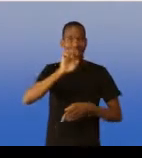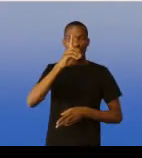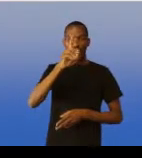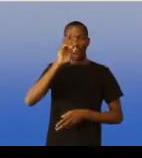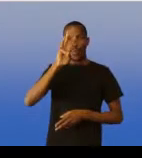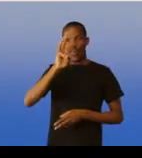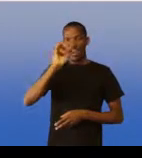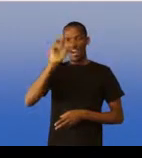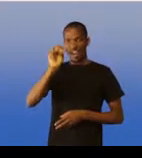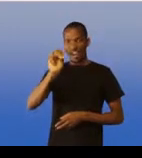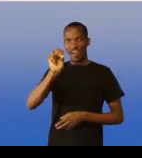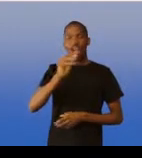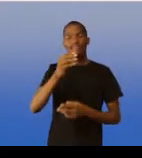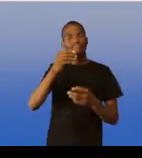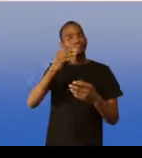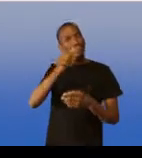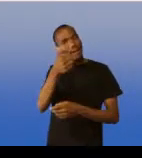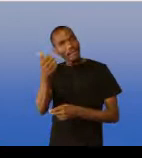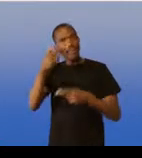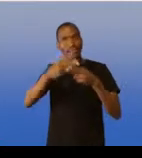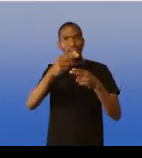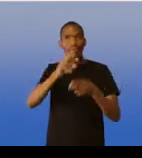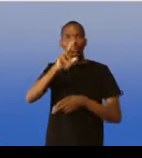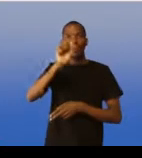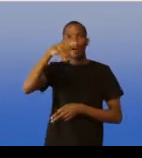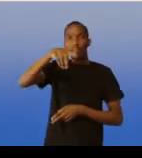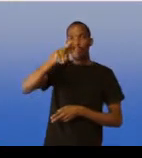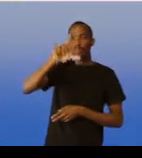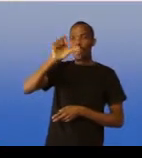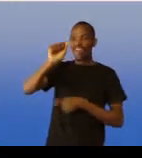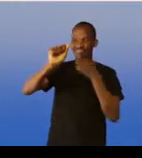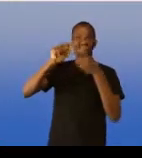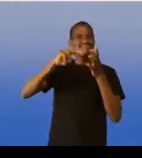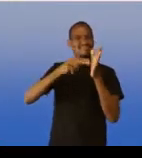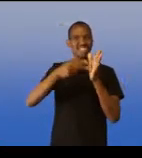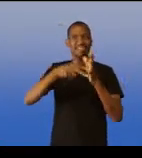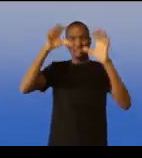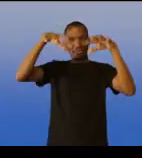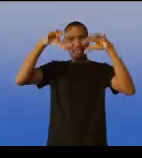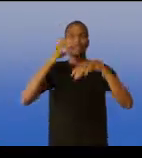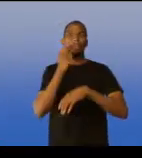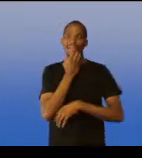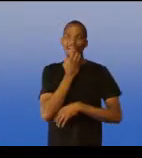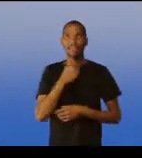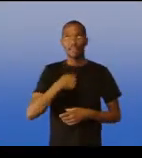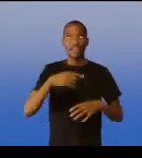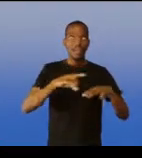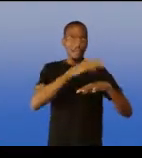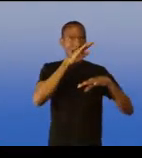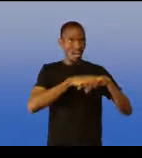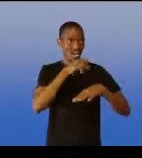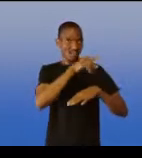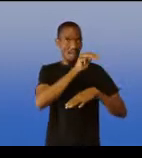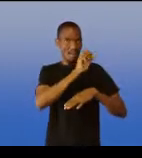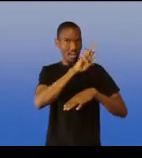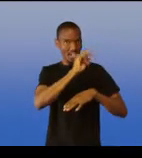My native name is Rapula. Rapula means one who comes with rain or Mr. Rain. I got married to Maria